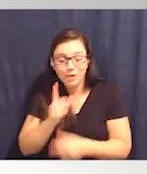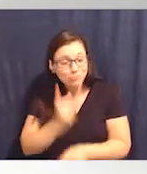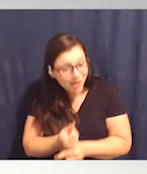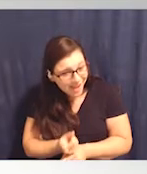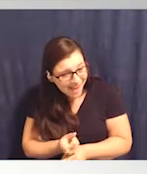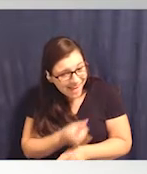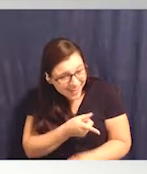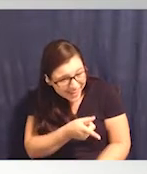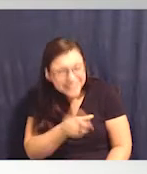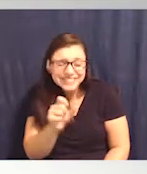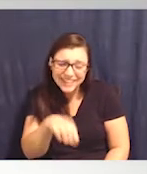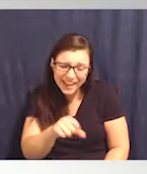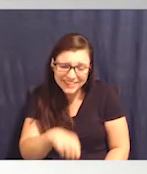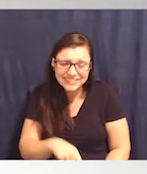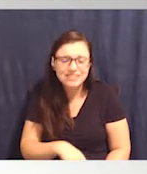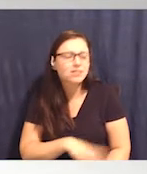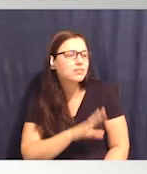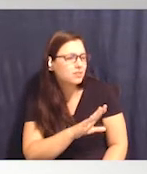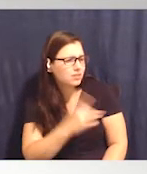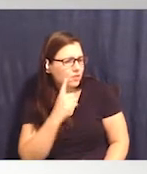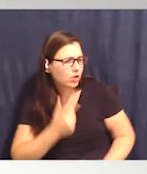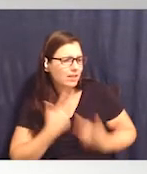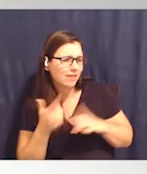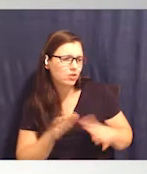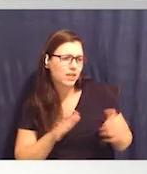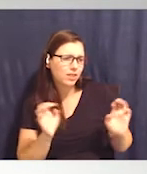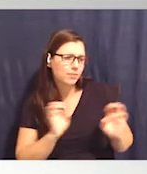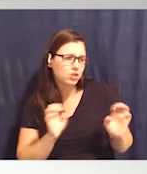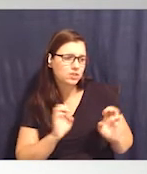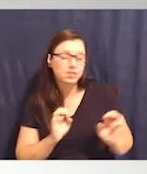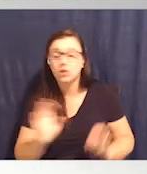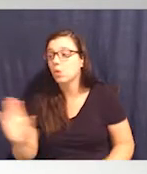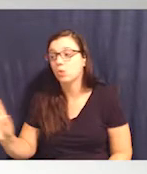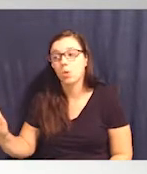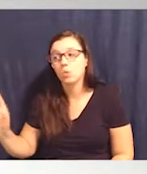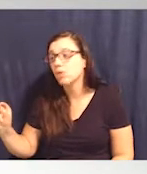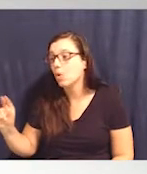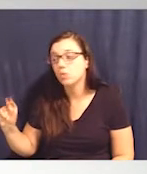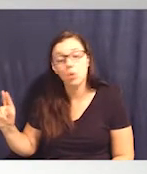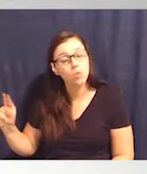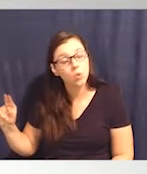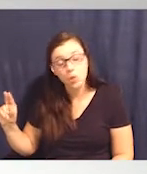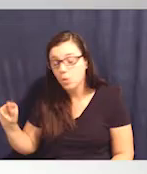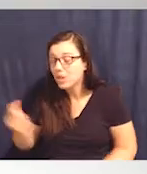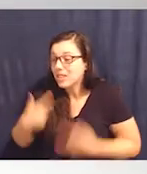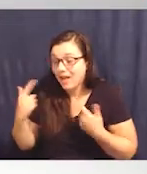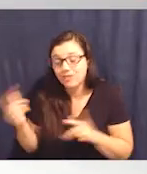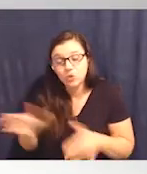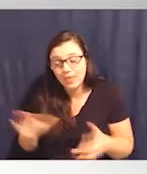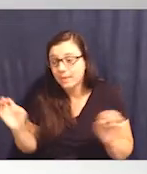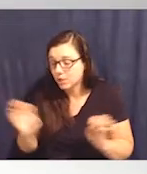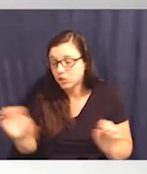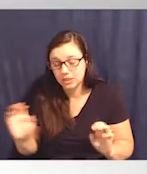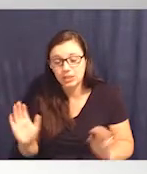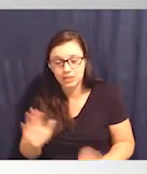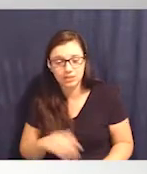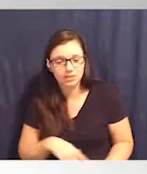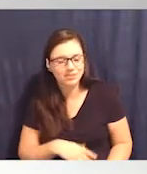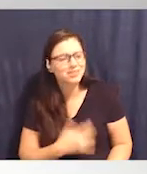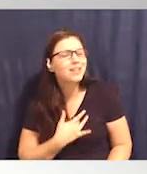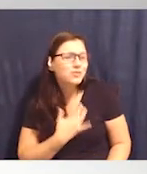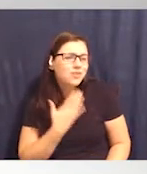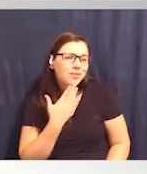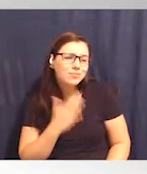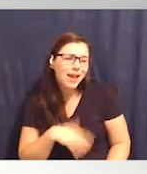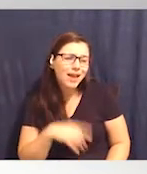line is for life or death emergency Oh no! only. Oh You no! hang up, This switch is a to life or death callers. emergency. I felt so bad for him. So